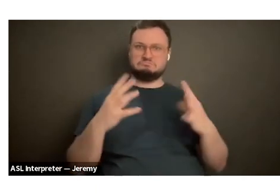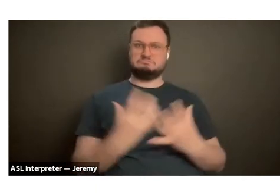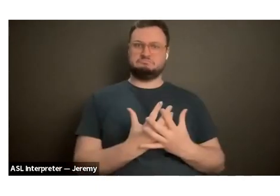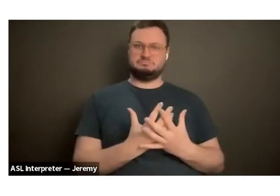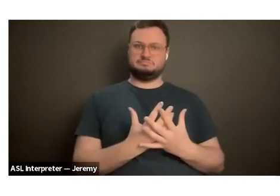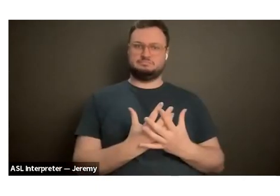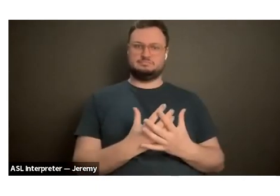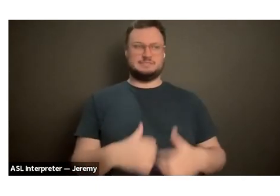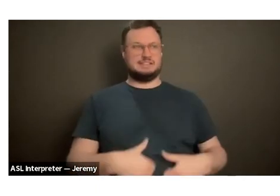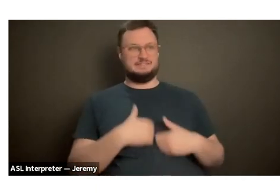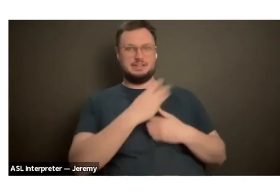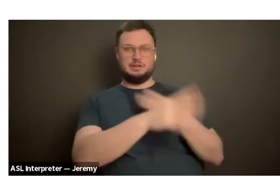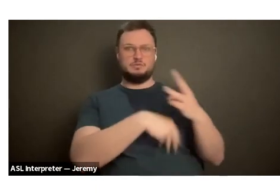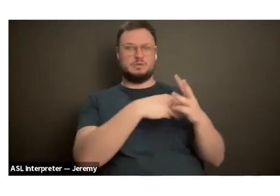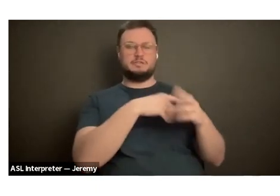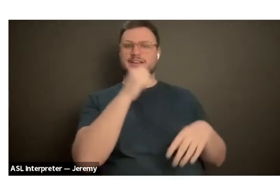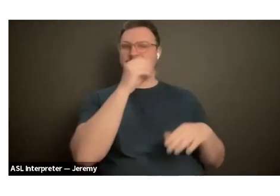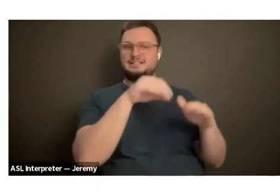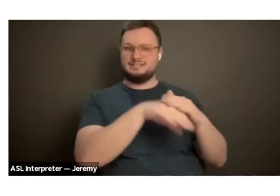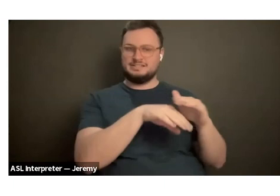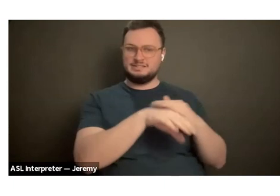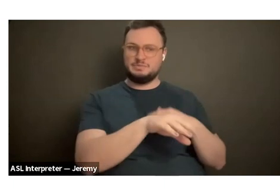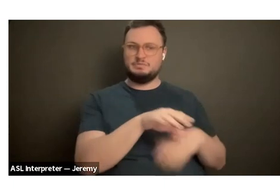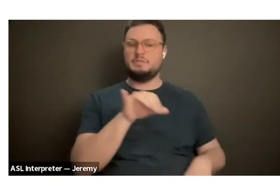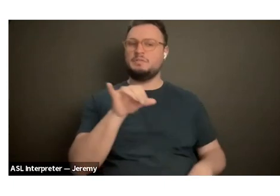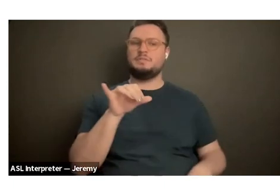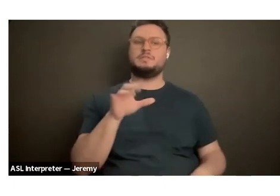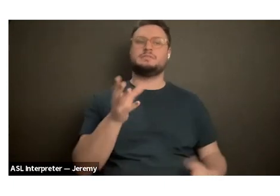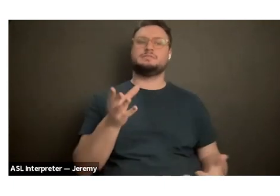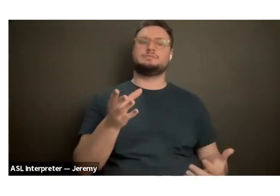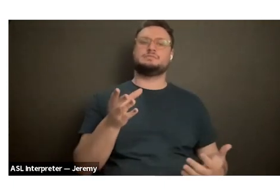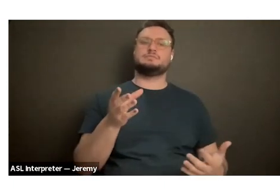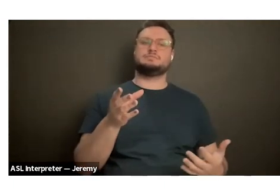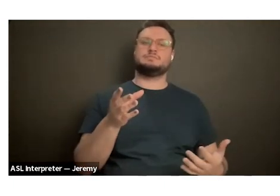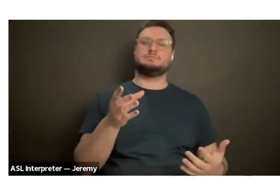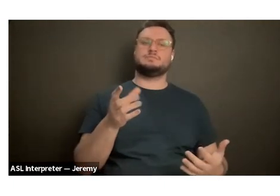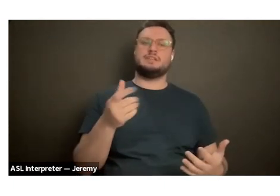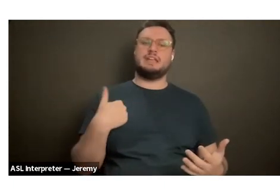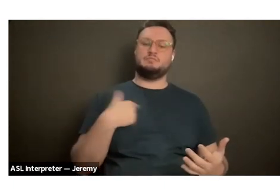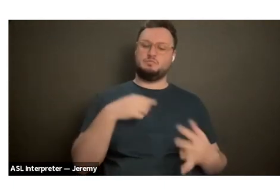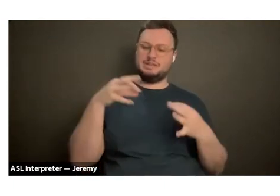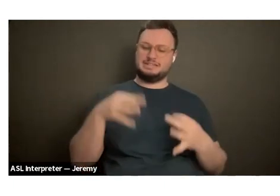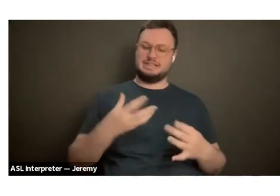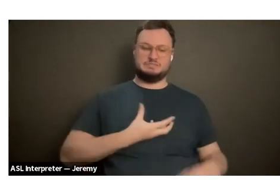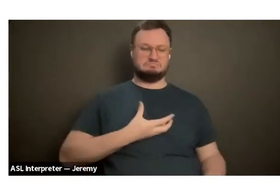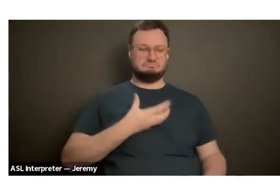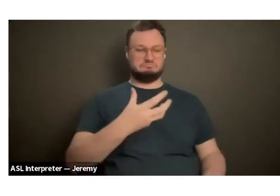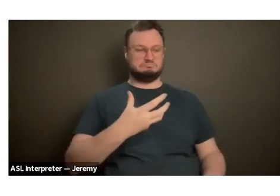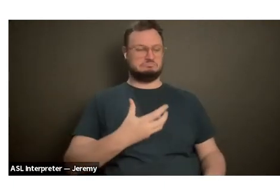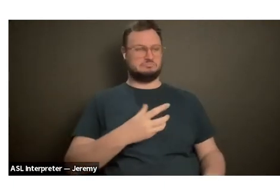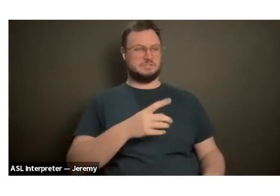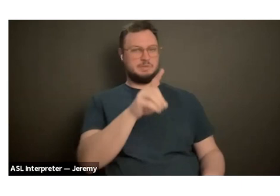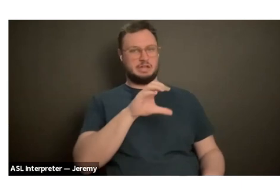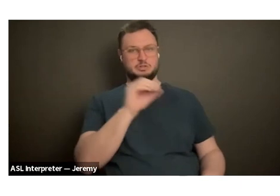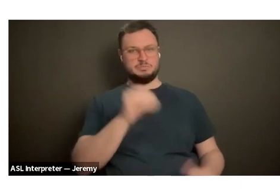truth, in our disability, is a radical and revolutionary act. It's really hard for me to emphasize that.